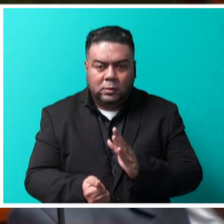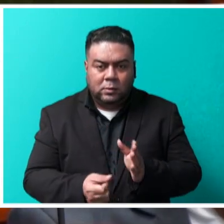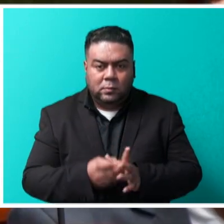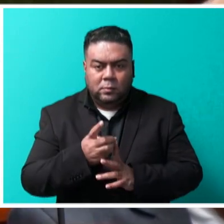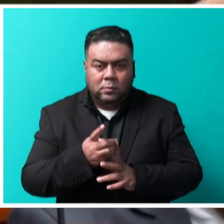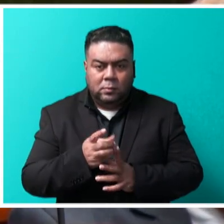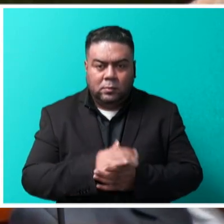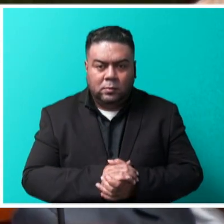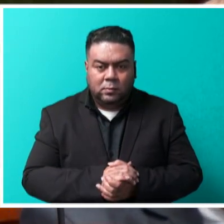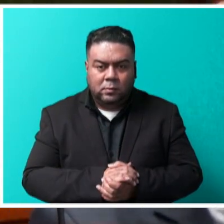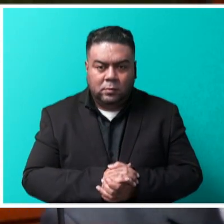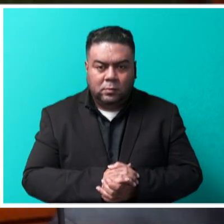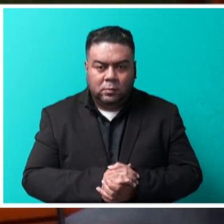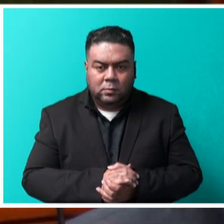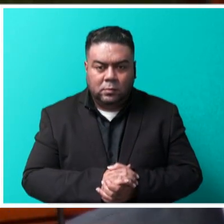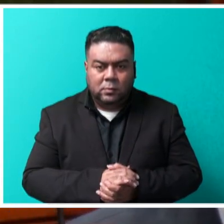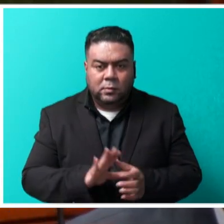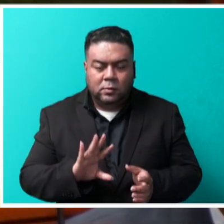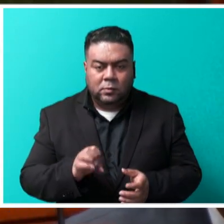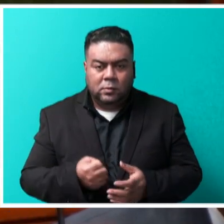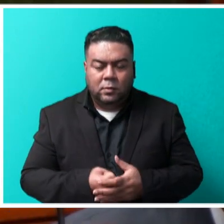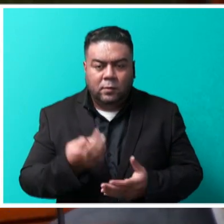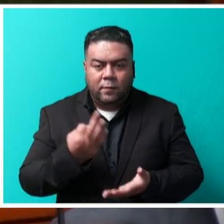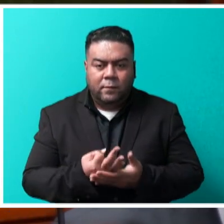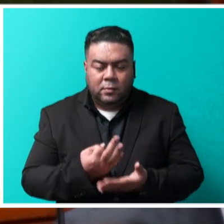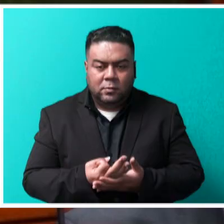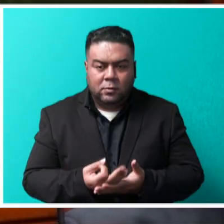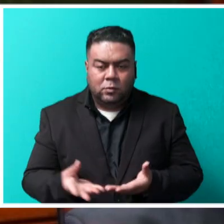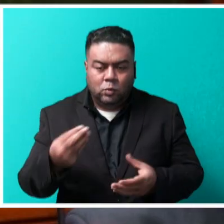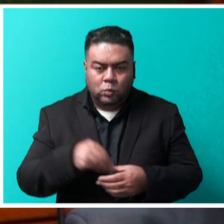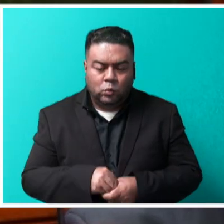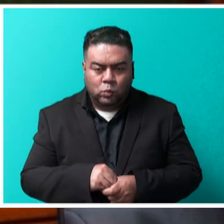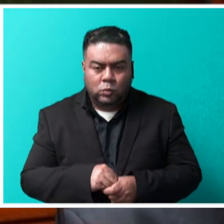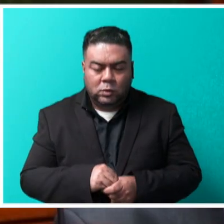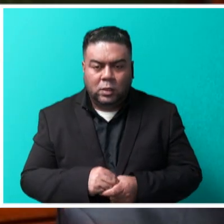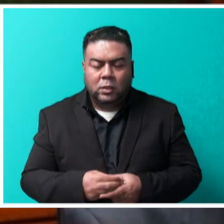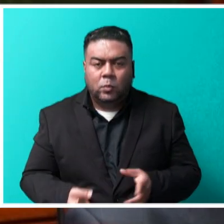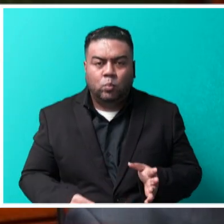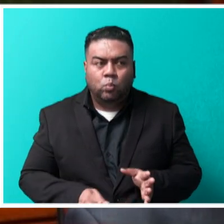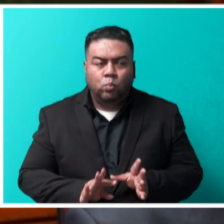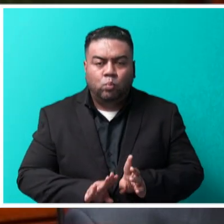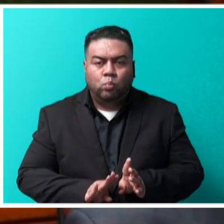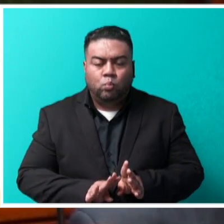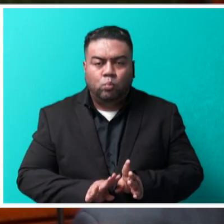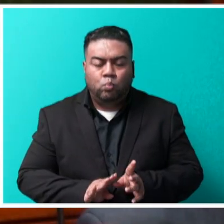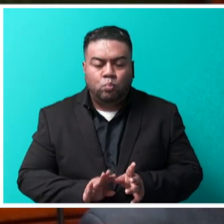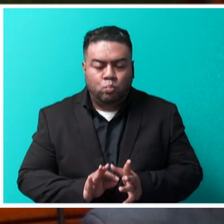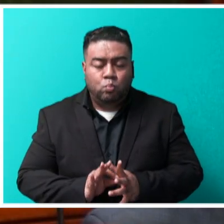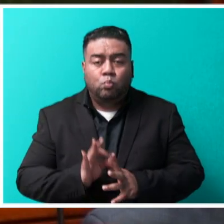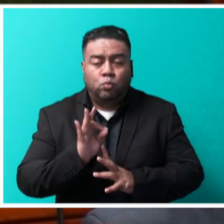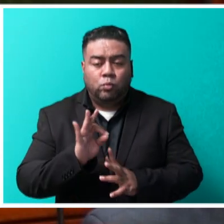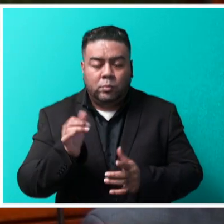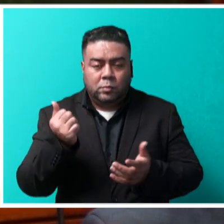facilitating re-entry into the workforce, strengthening financial inclusion, and improving access to markets, finance, and grants for